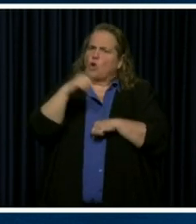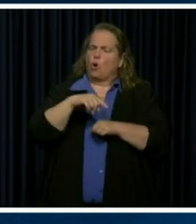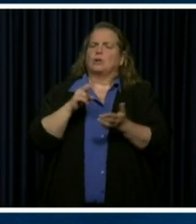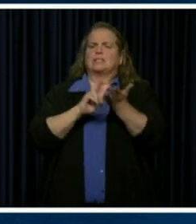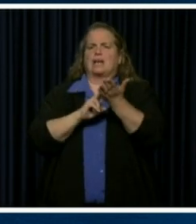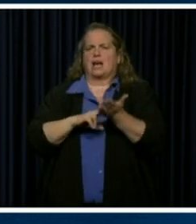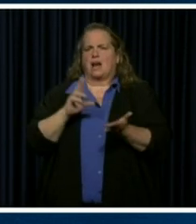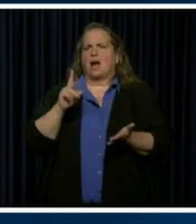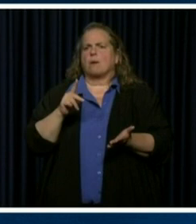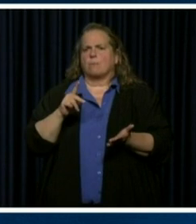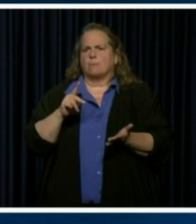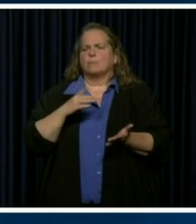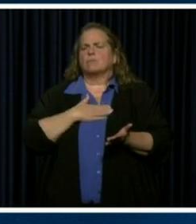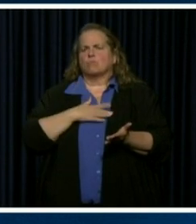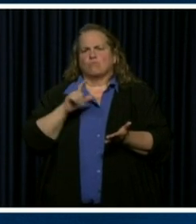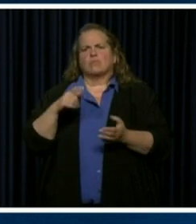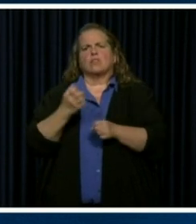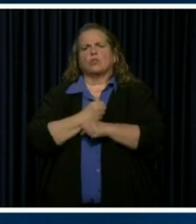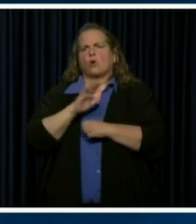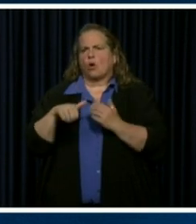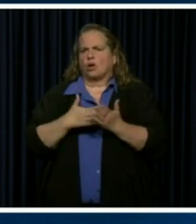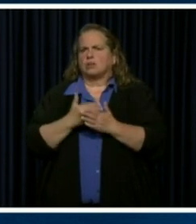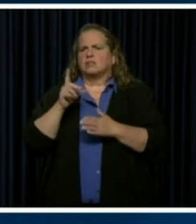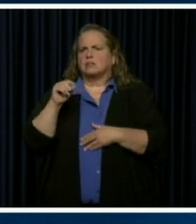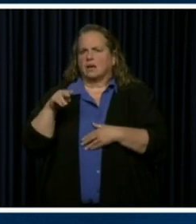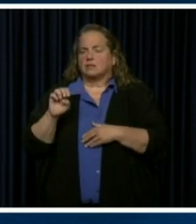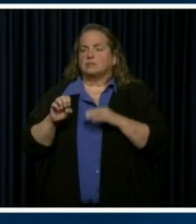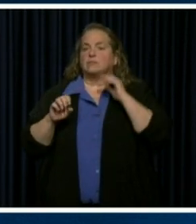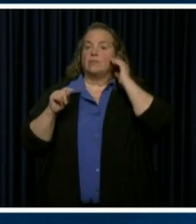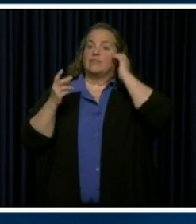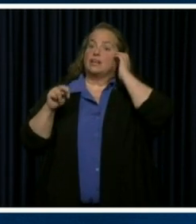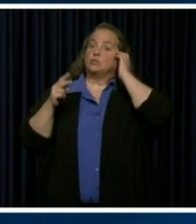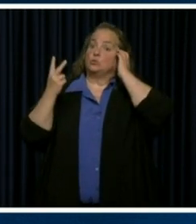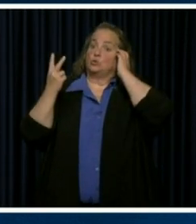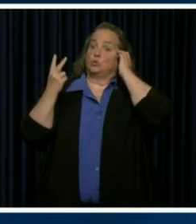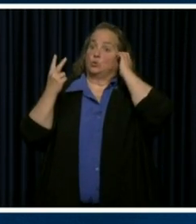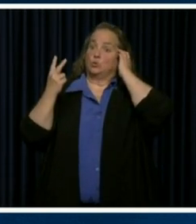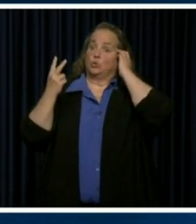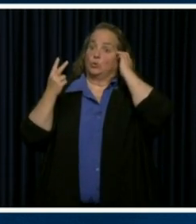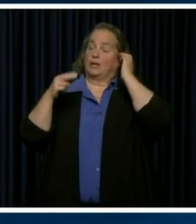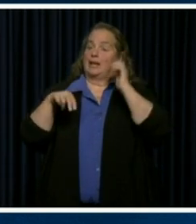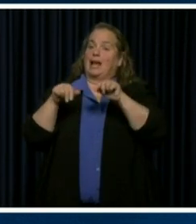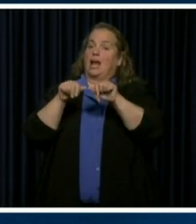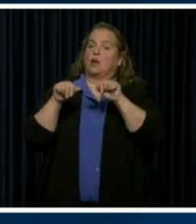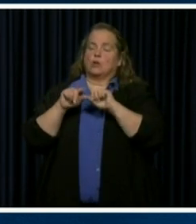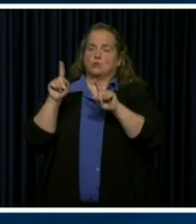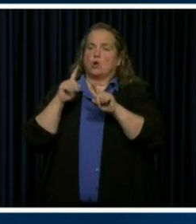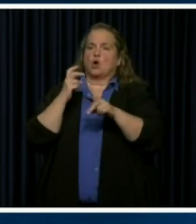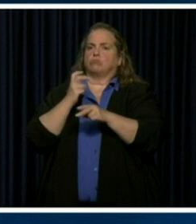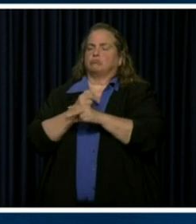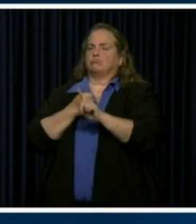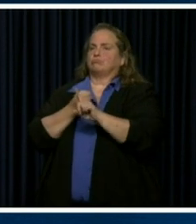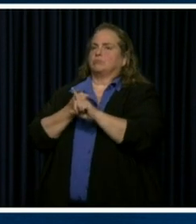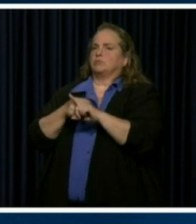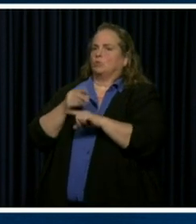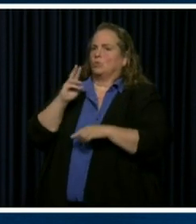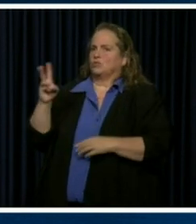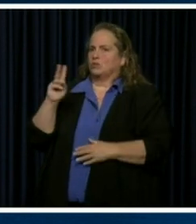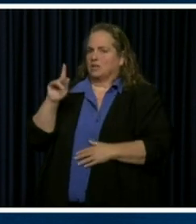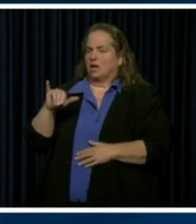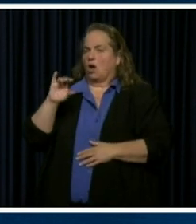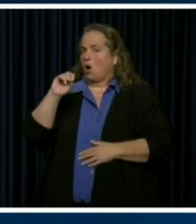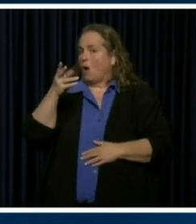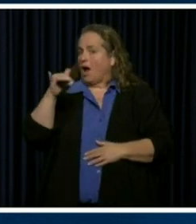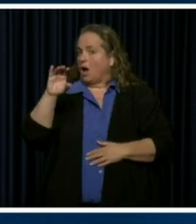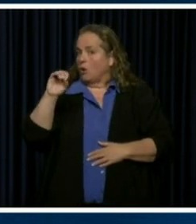up. We ought to get all these done. And then we did 2 in areas that have been hard hit in western Kentucky, in